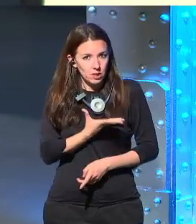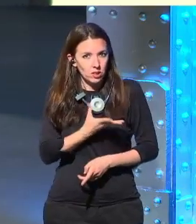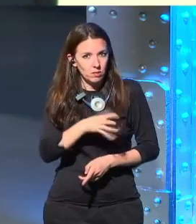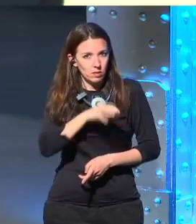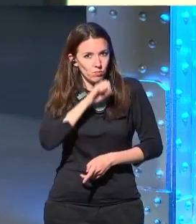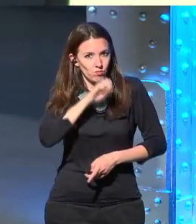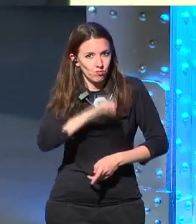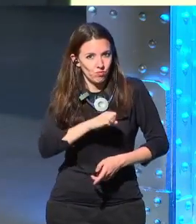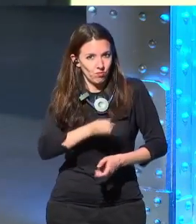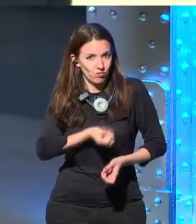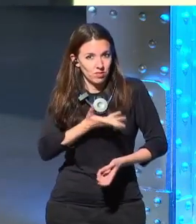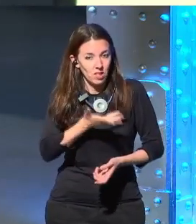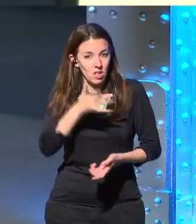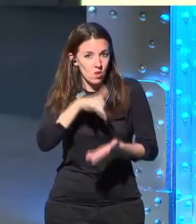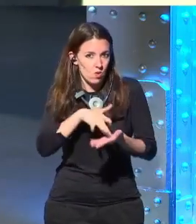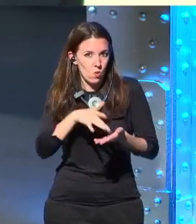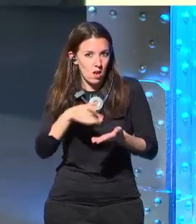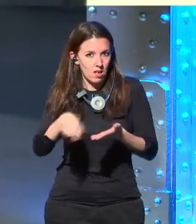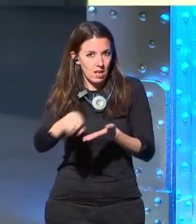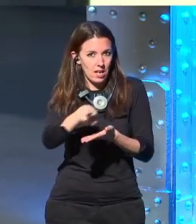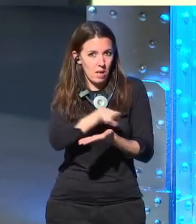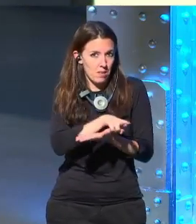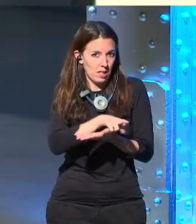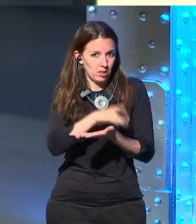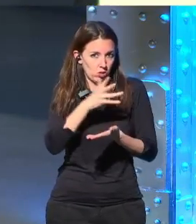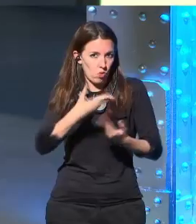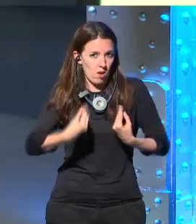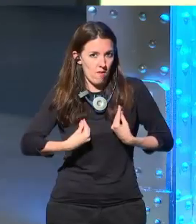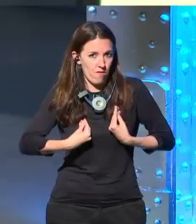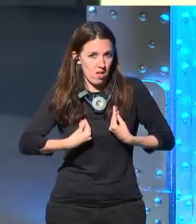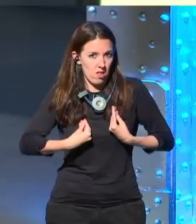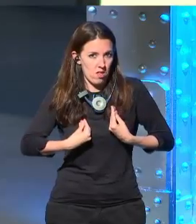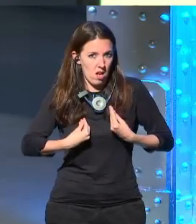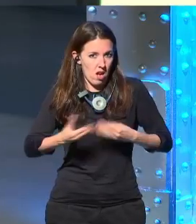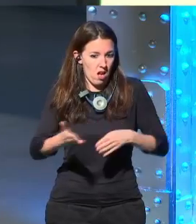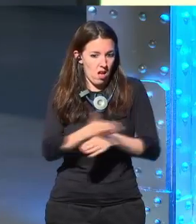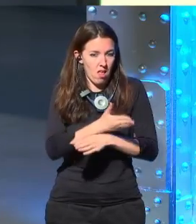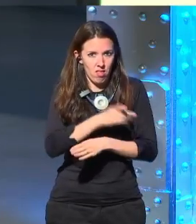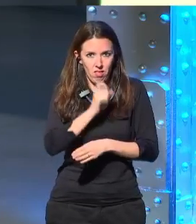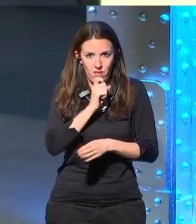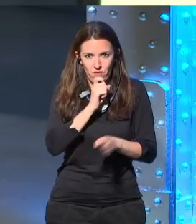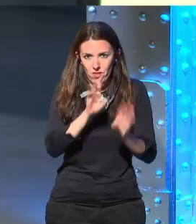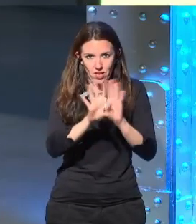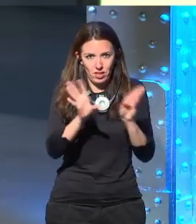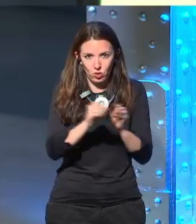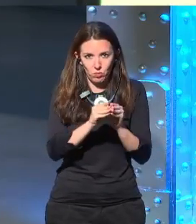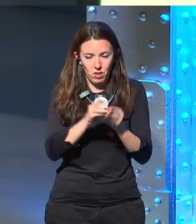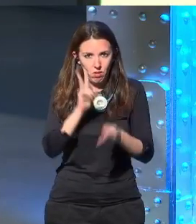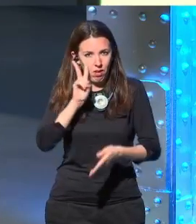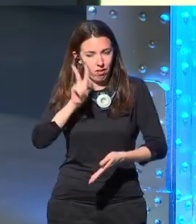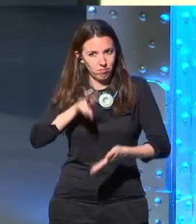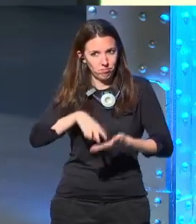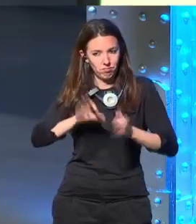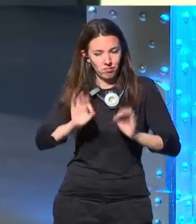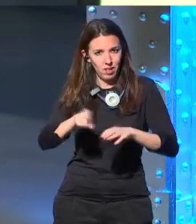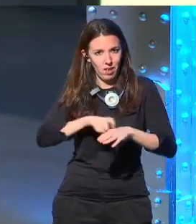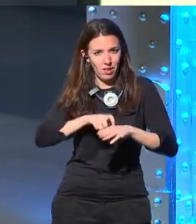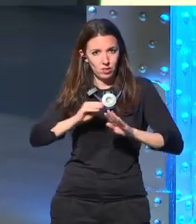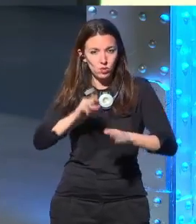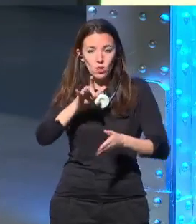He's a very enthusiastic person. His biography is difficult